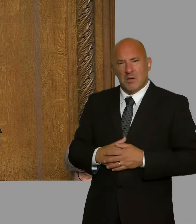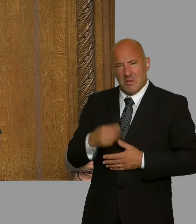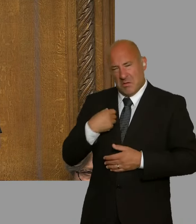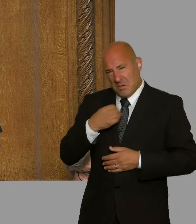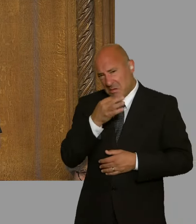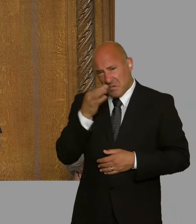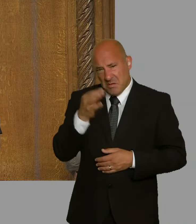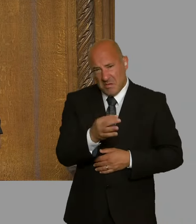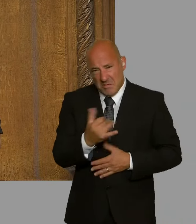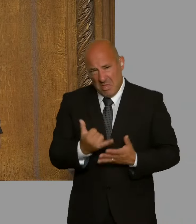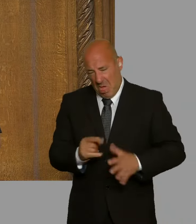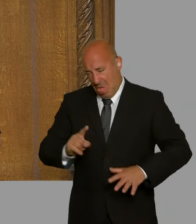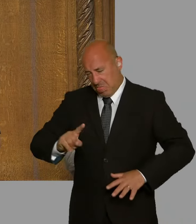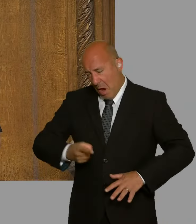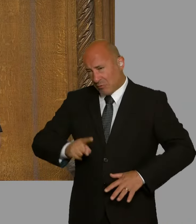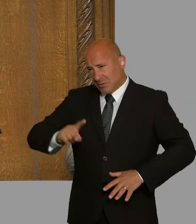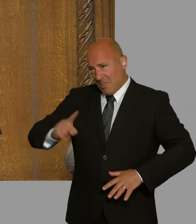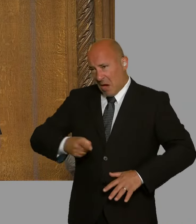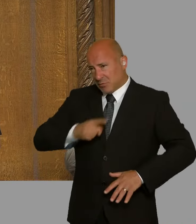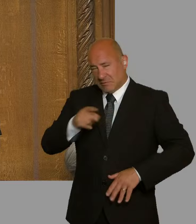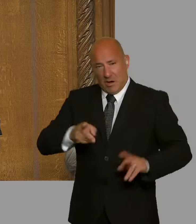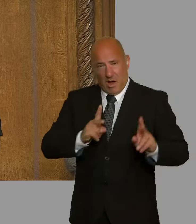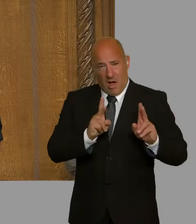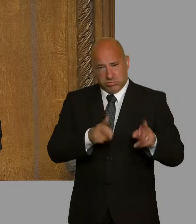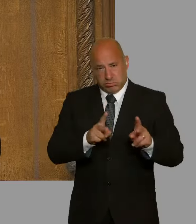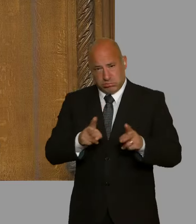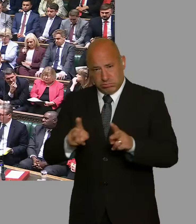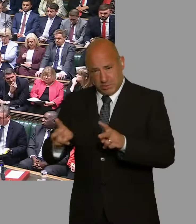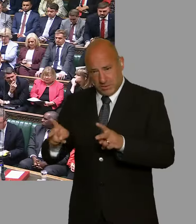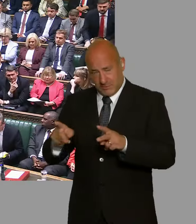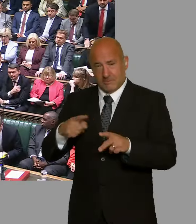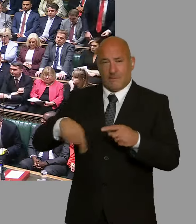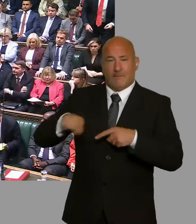Israeli government to account? And when will it recognise the State of Palestine?